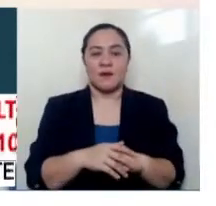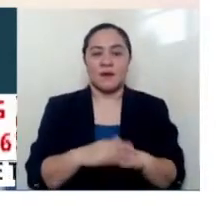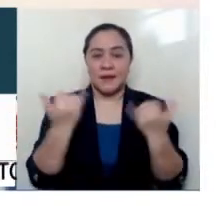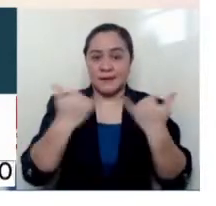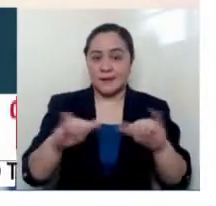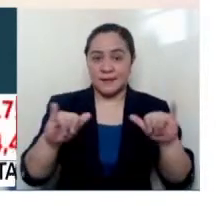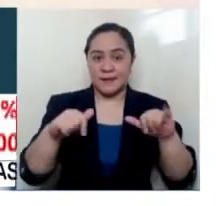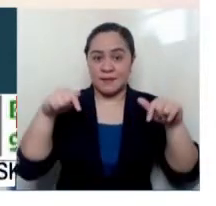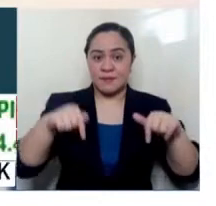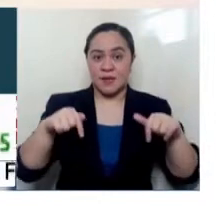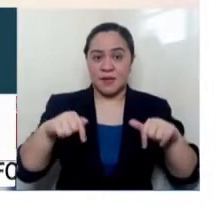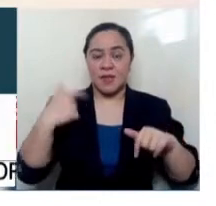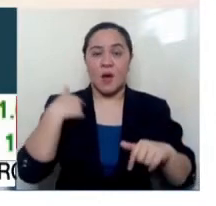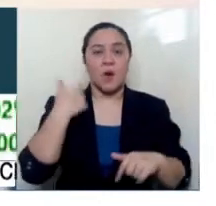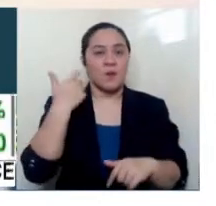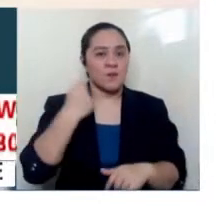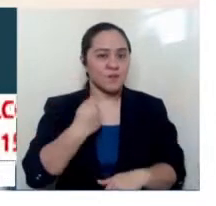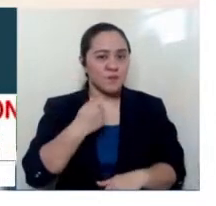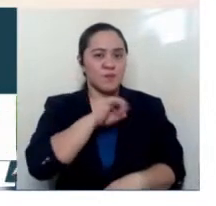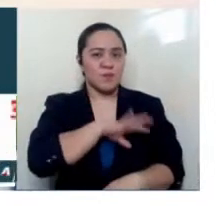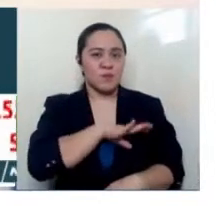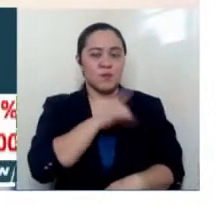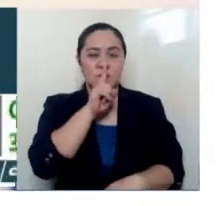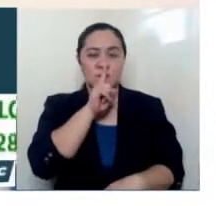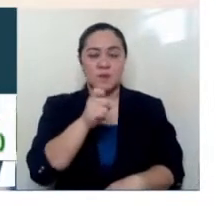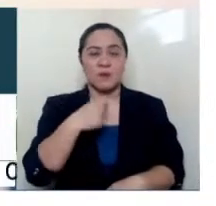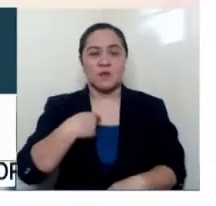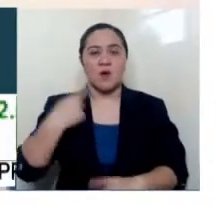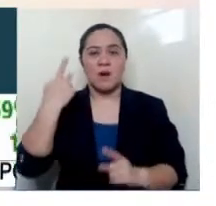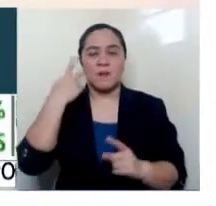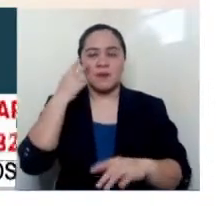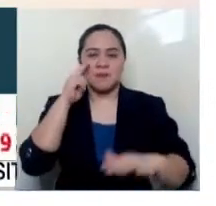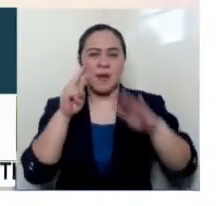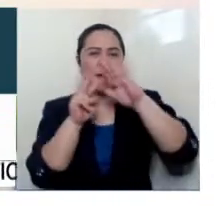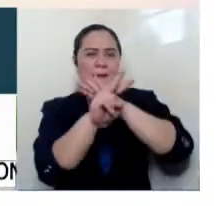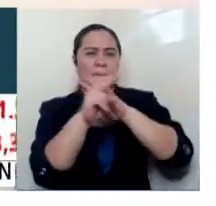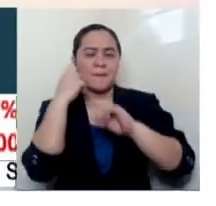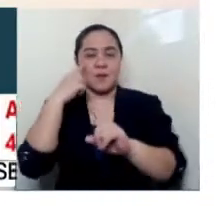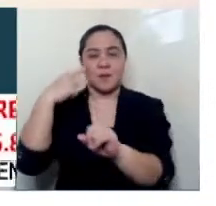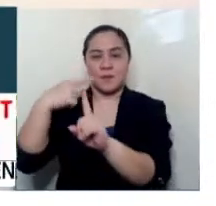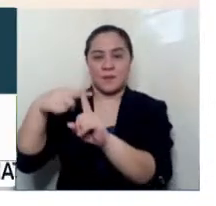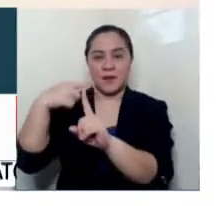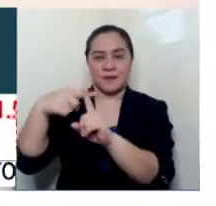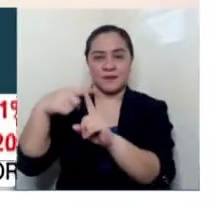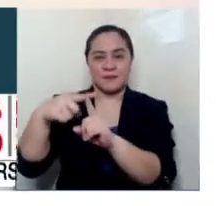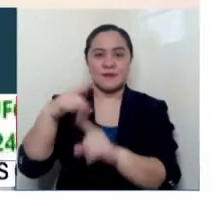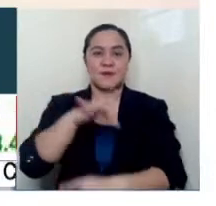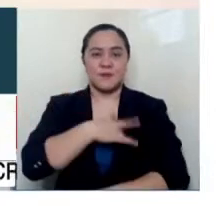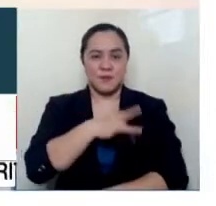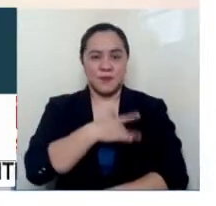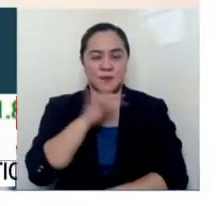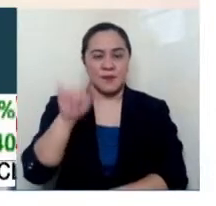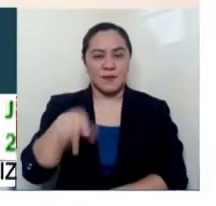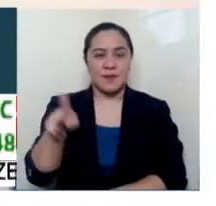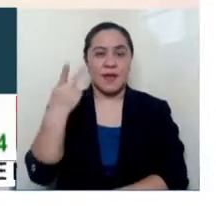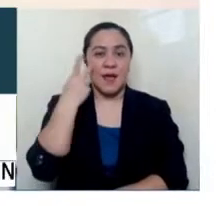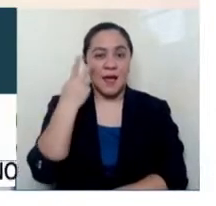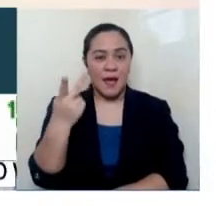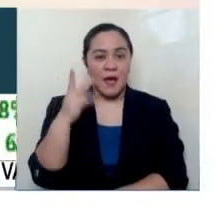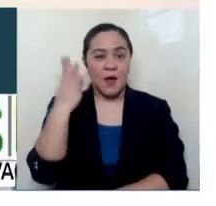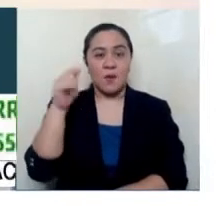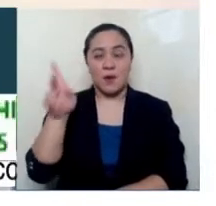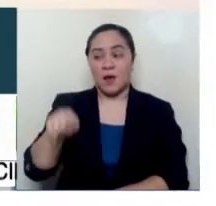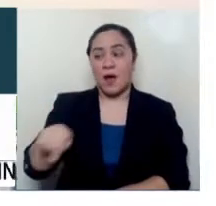an incentive will really be a positive incentive. You know, it's something positive that will be viewed by